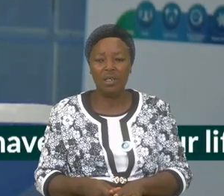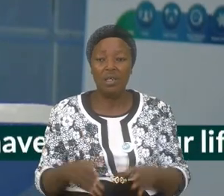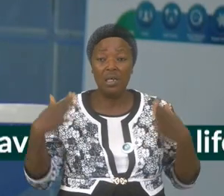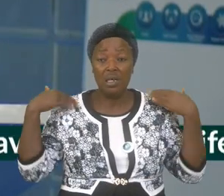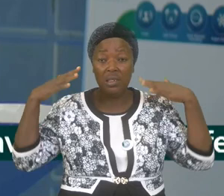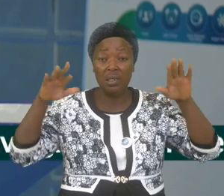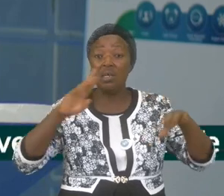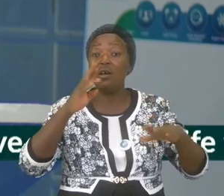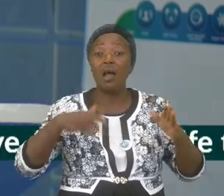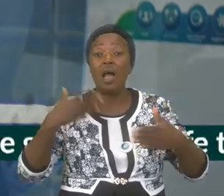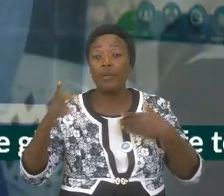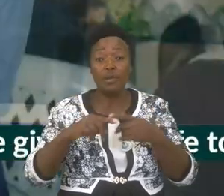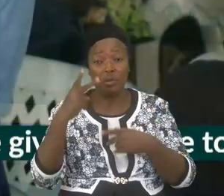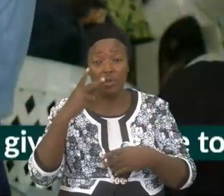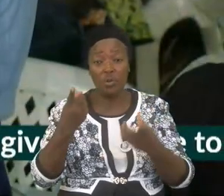into the family